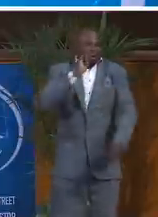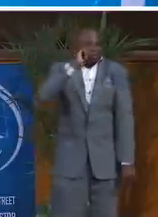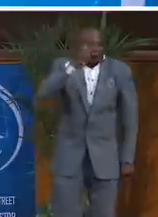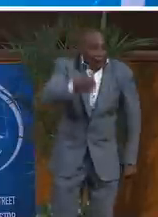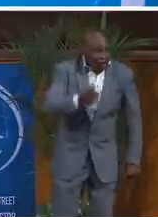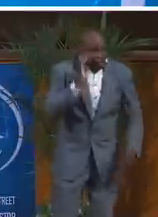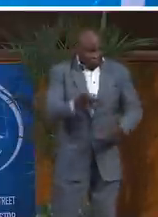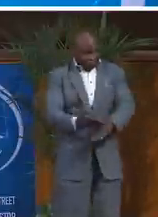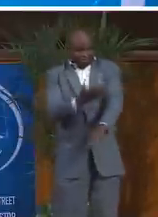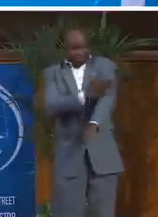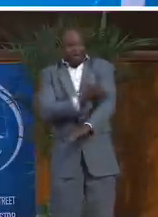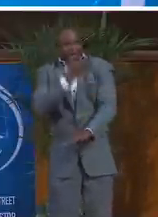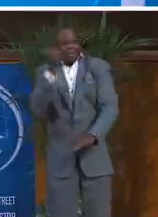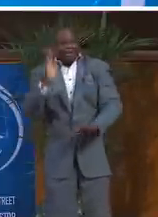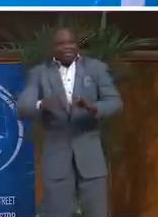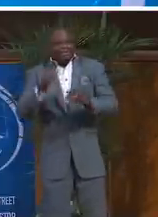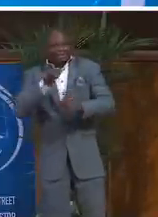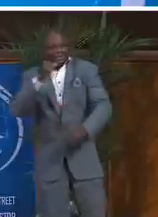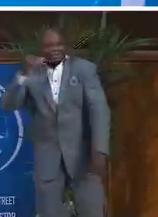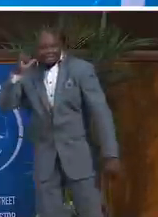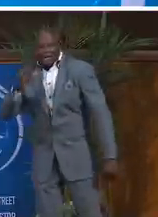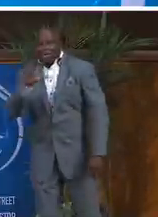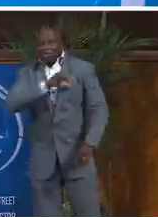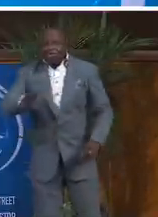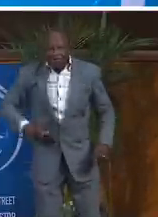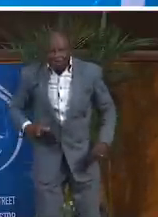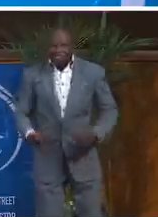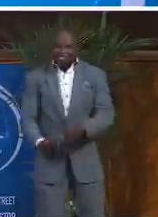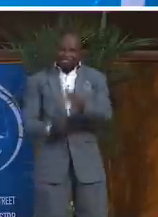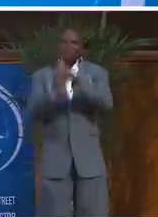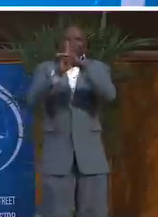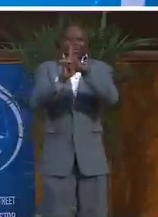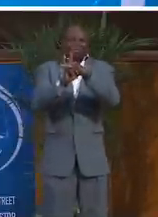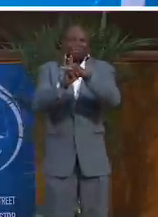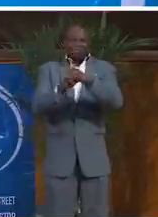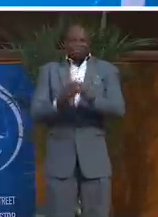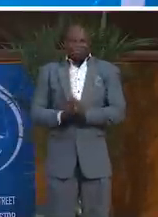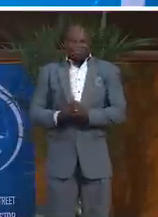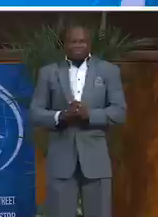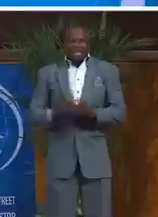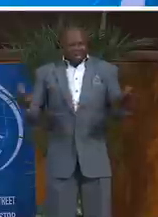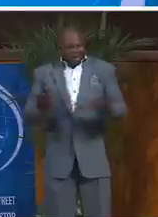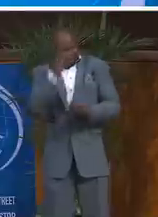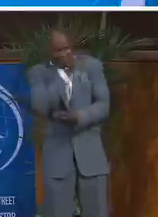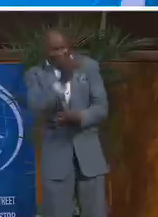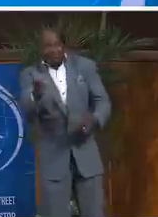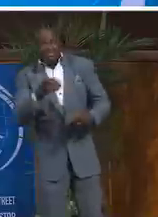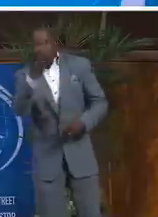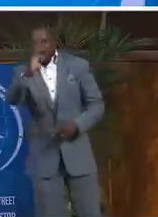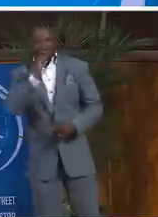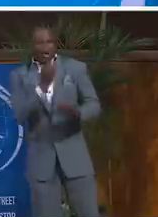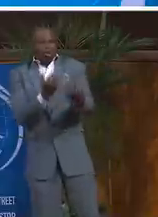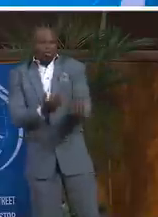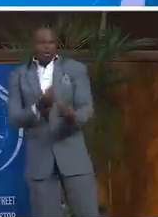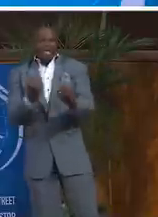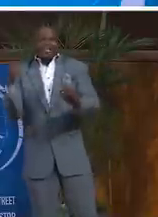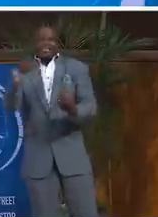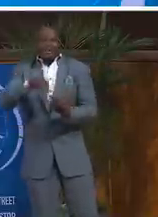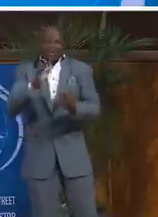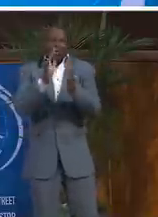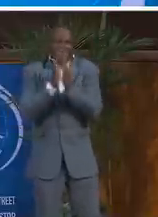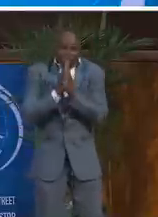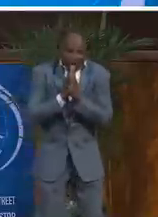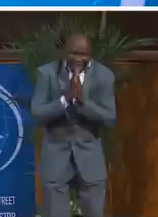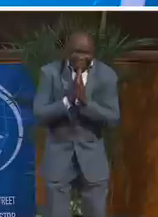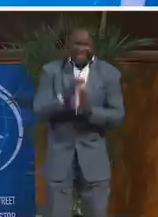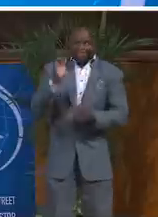be any better than yesterday. The Lord shows up. Came by to tell you, God doesn't wait until you pray to show